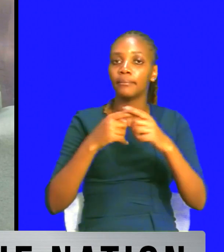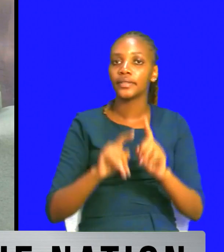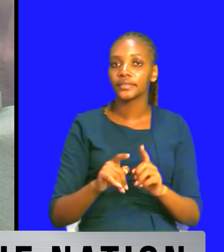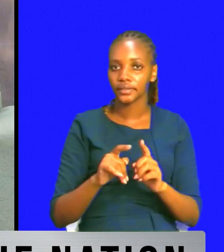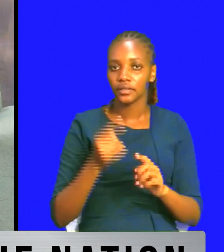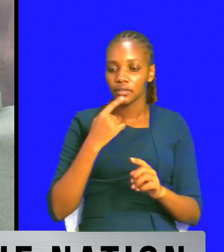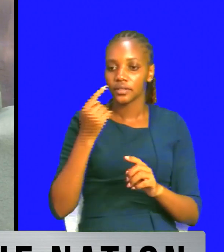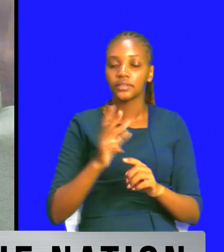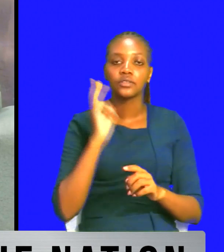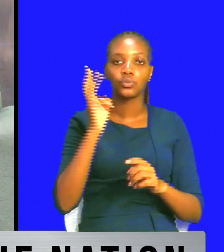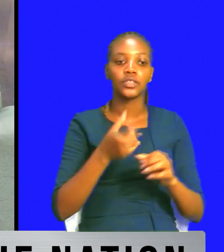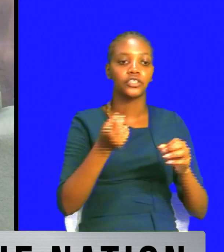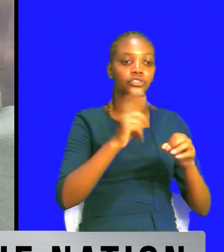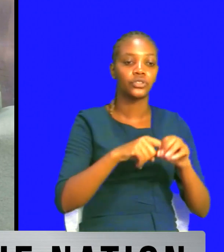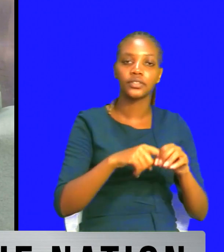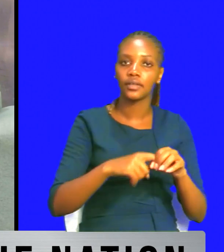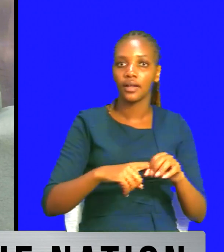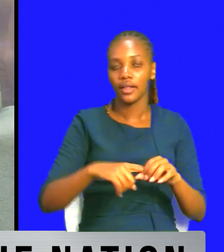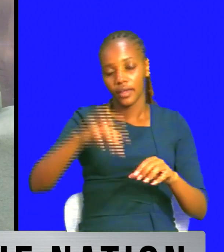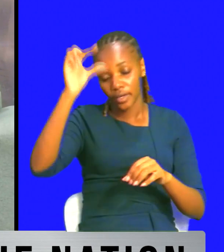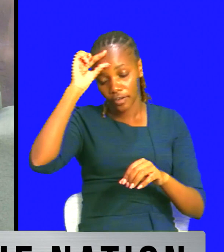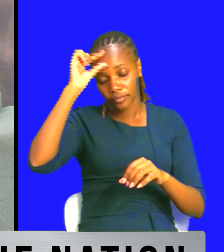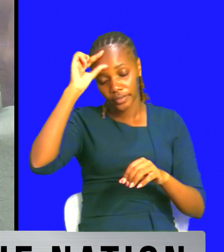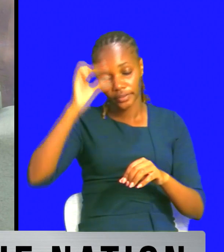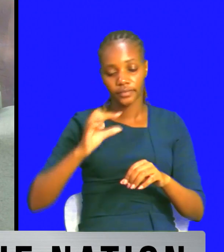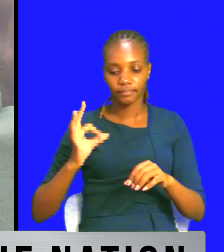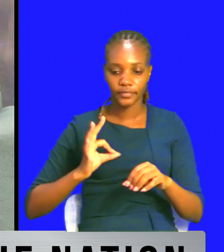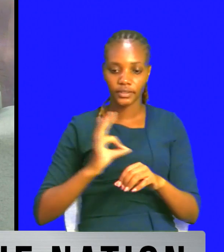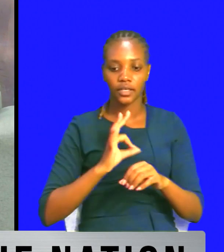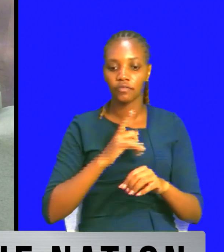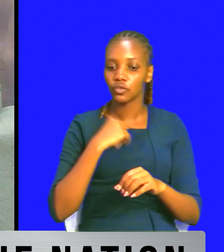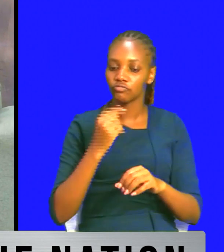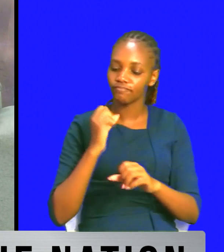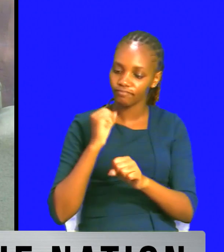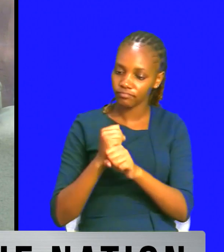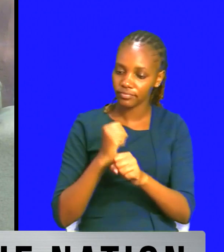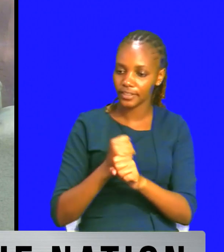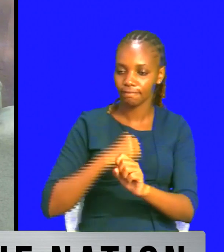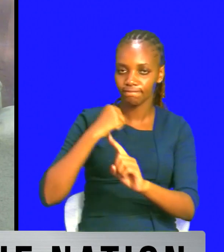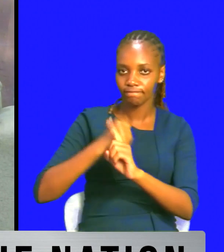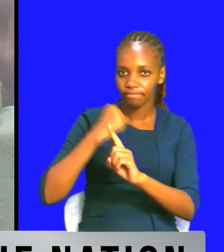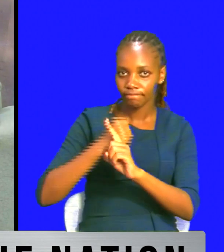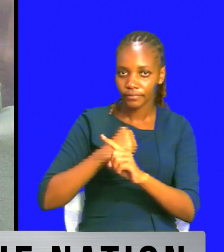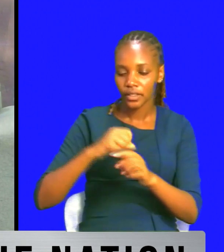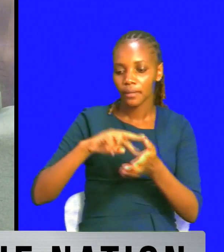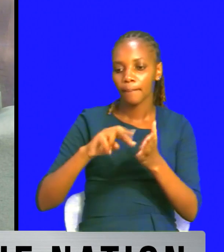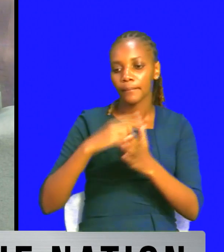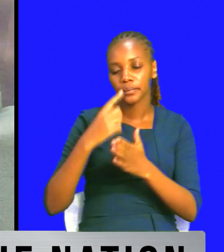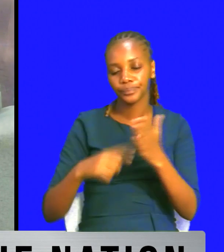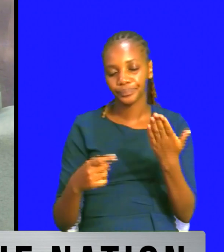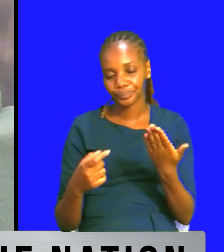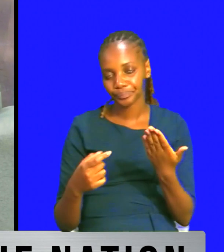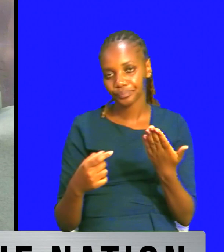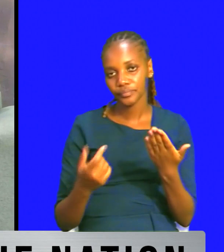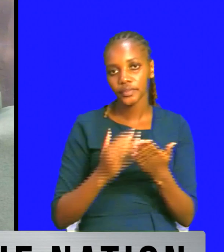join forces with the civil society that has been pushing some of these things, and I think that means litigations and what have you,